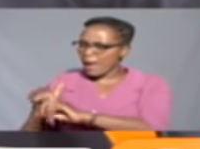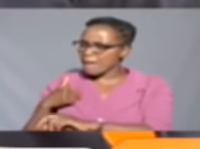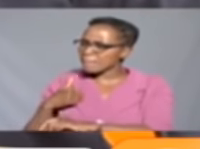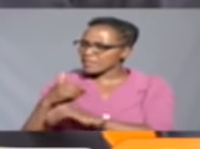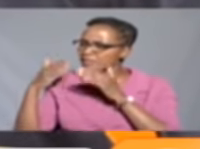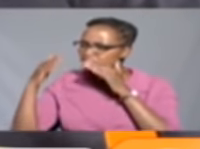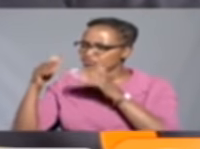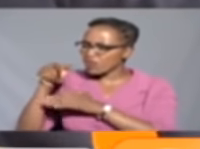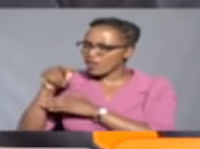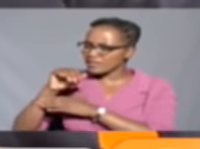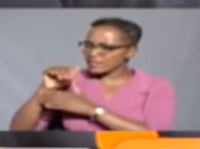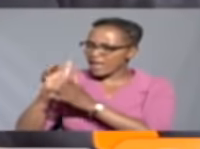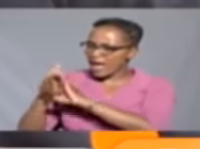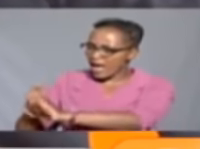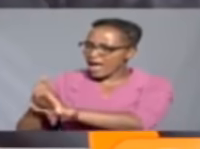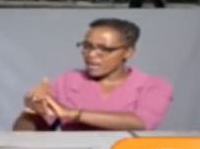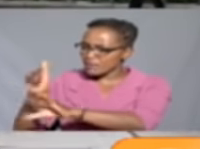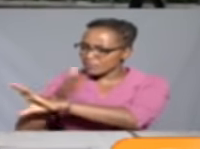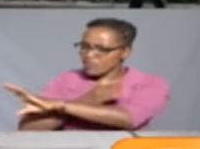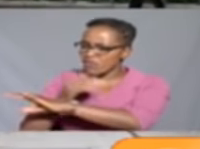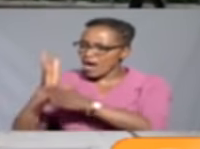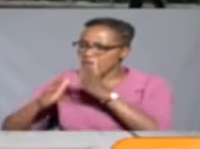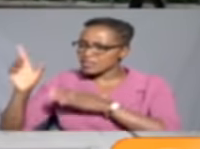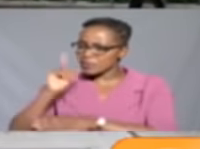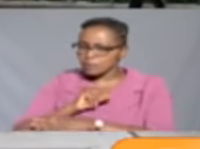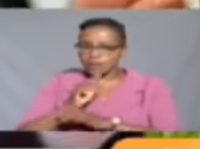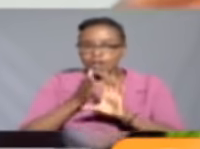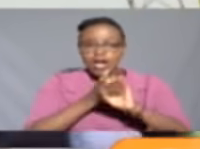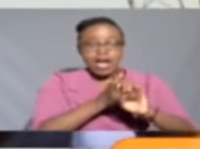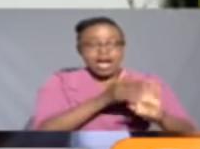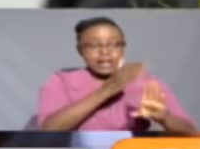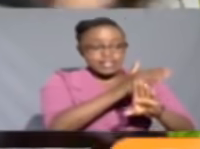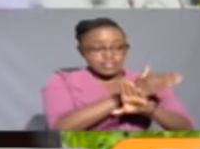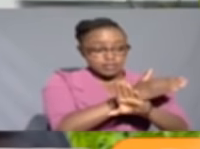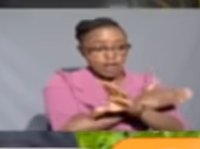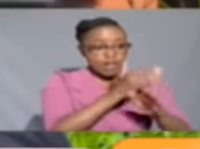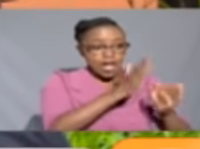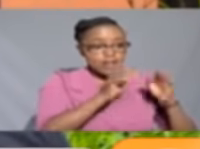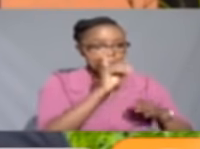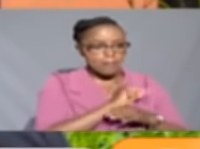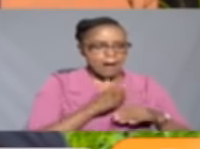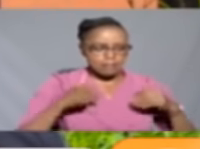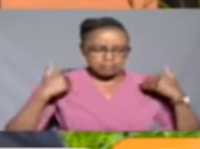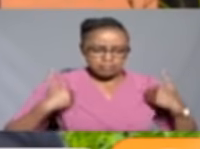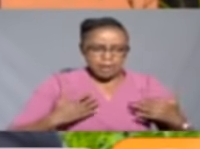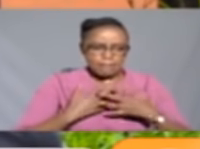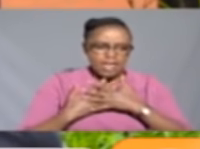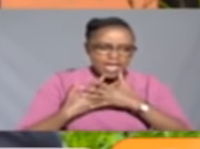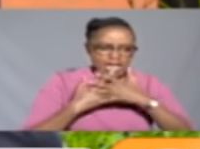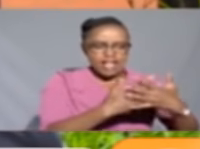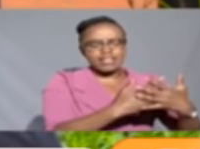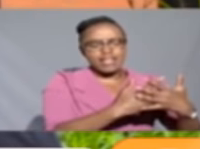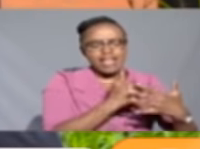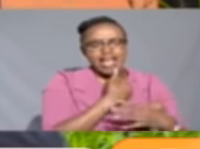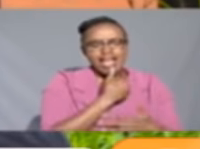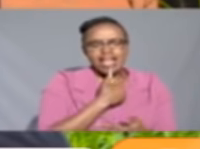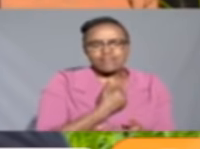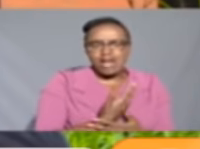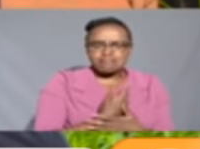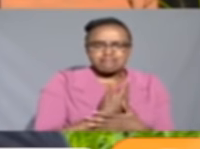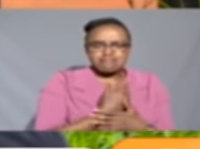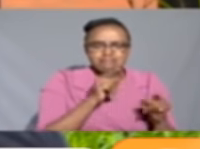by this. Yes. They had prearranged it? They had prearranged it. Why is it that I'm arrested and charged with treason and